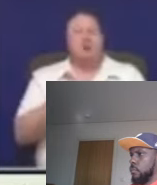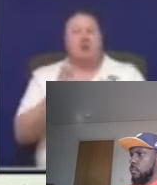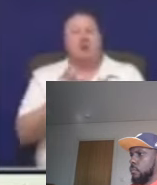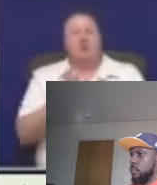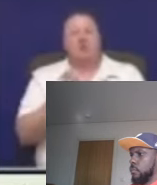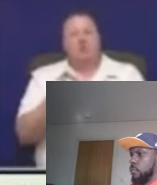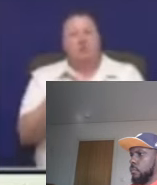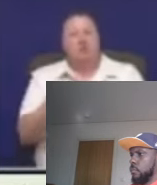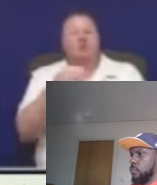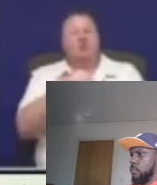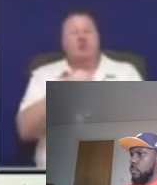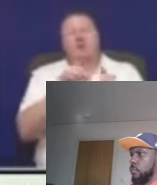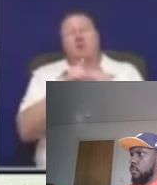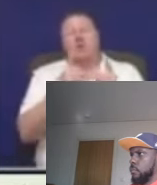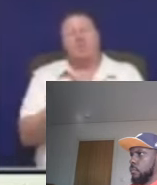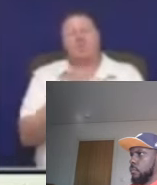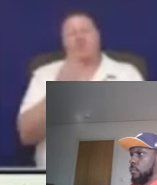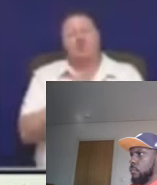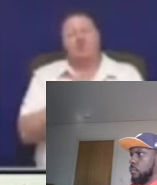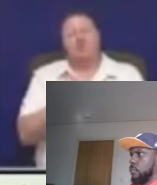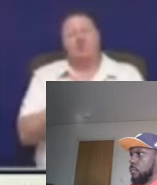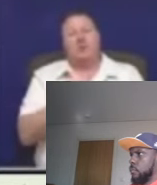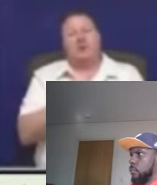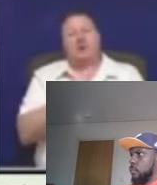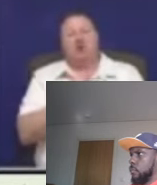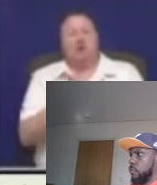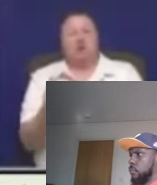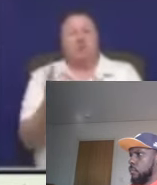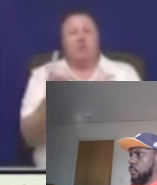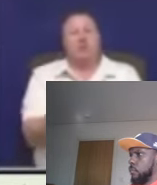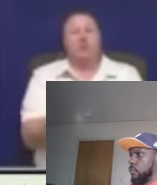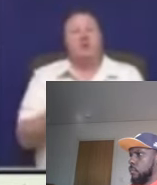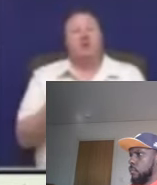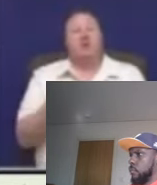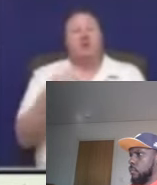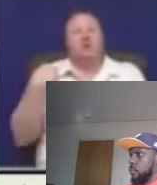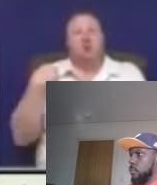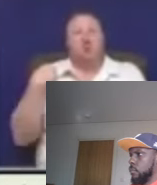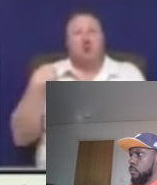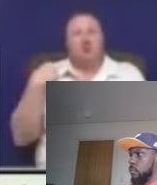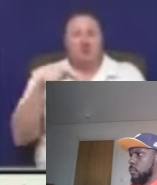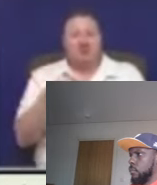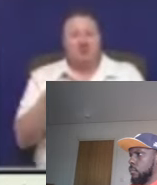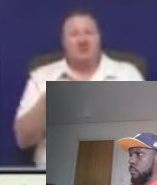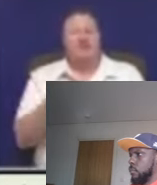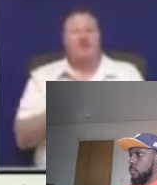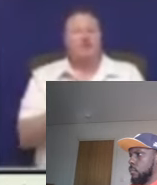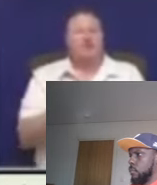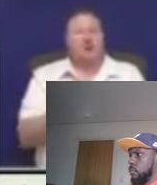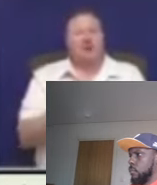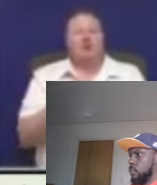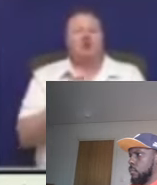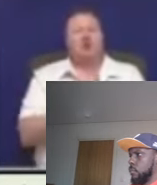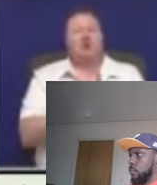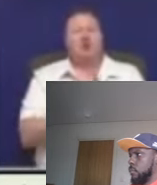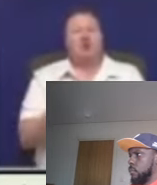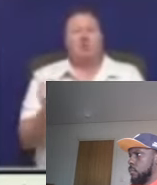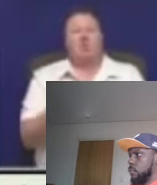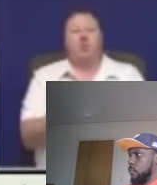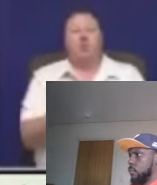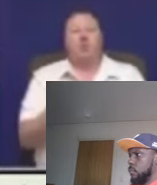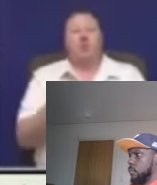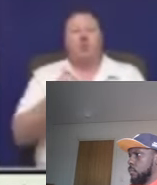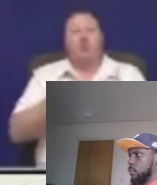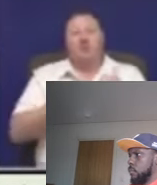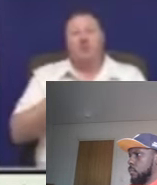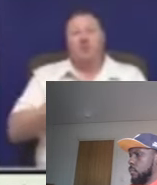another crucial reform. This unit will be responsible for actively managing all contracts by monitoring contract